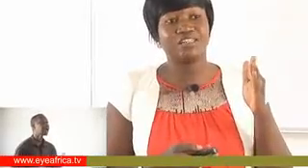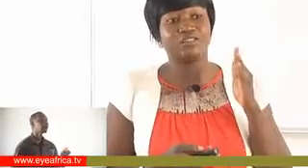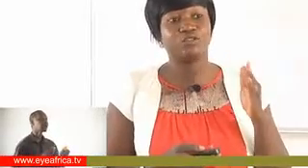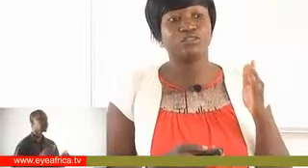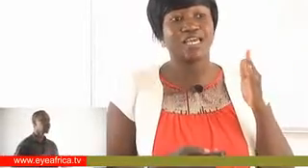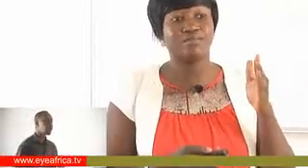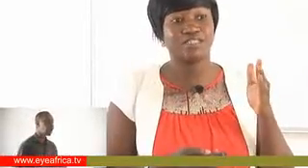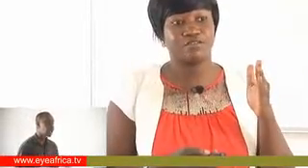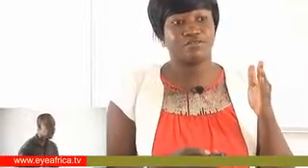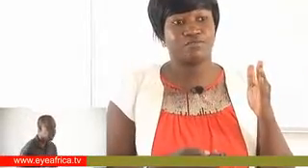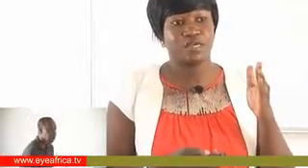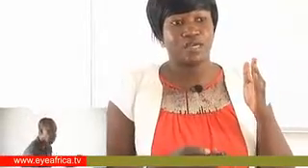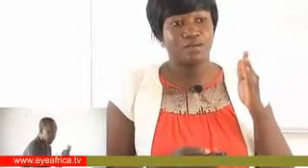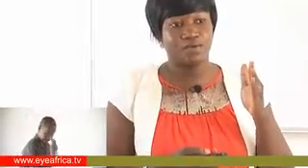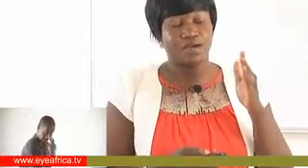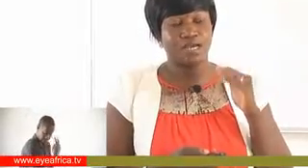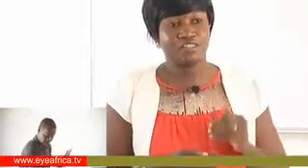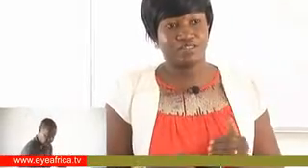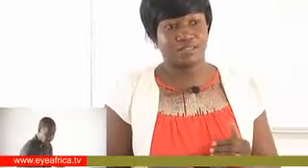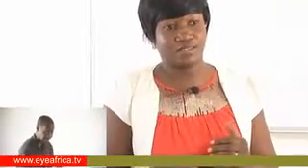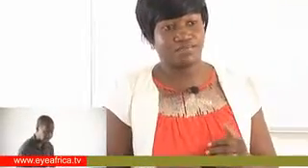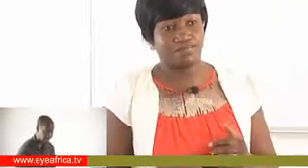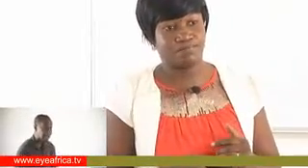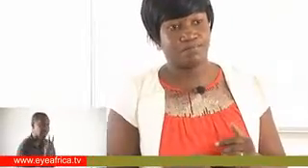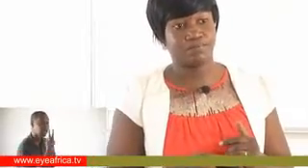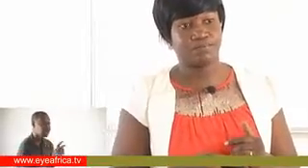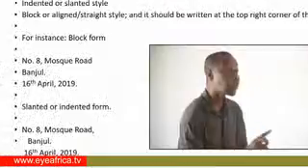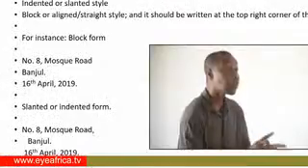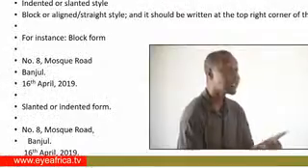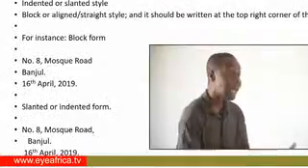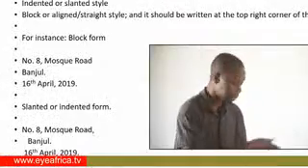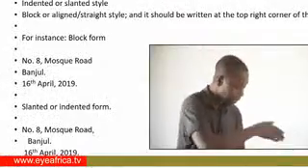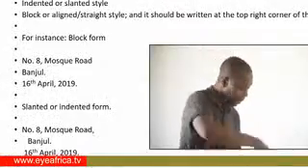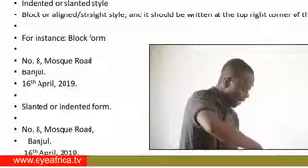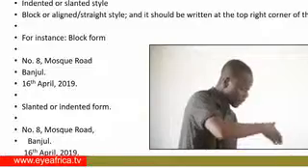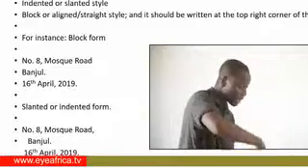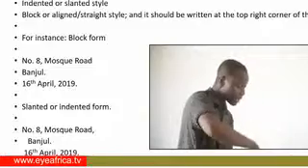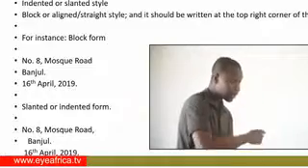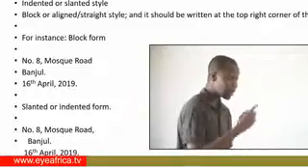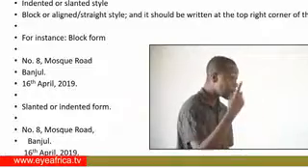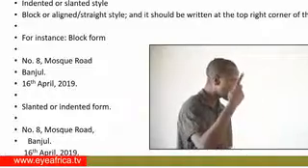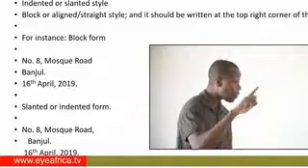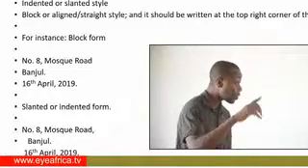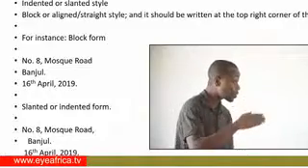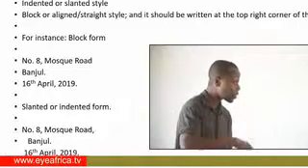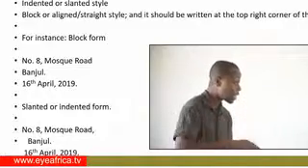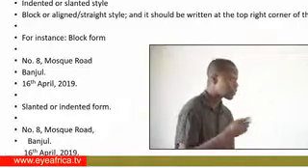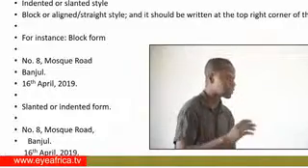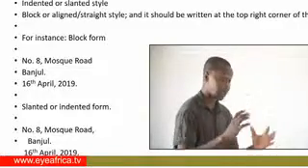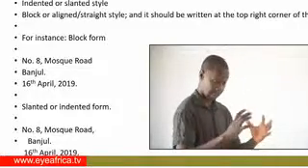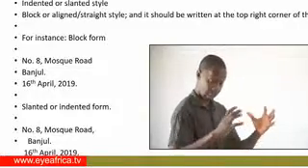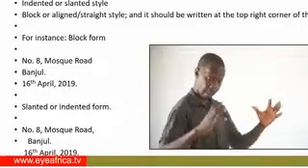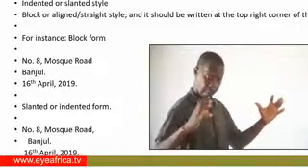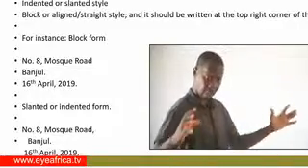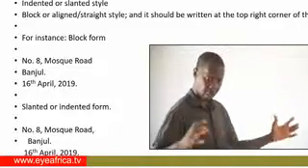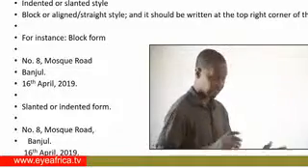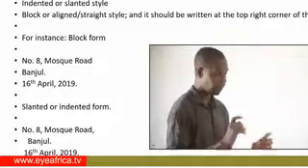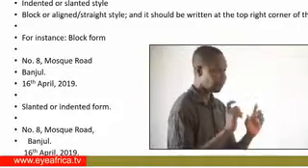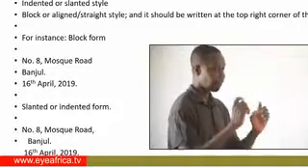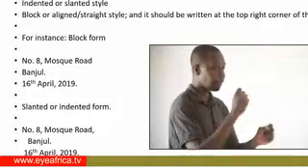how to write the two types of addresses. The first one, which is in the block form,